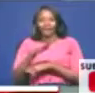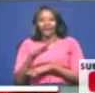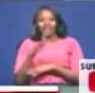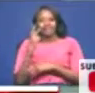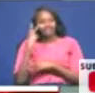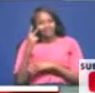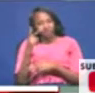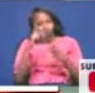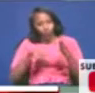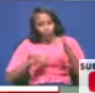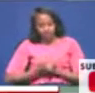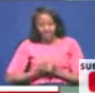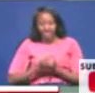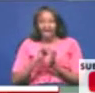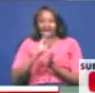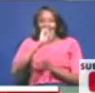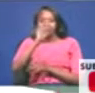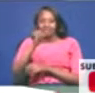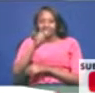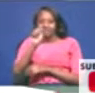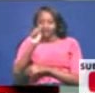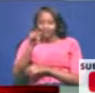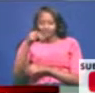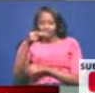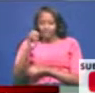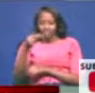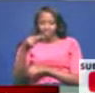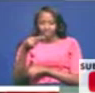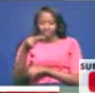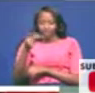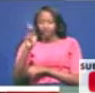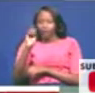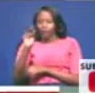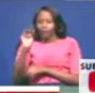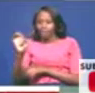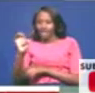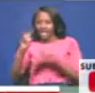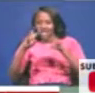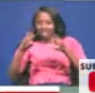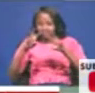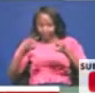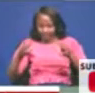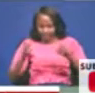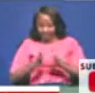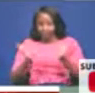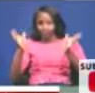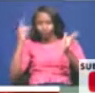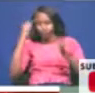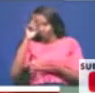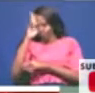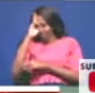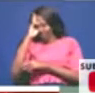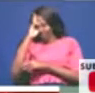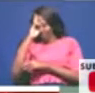item. Japheth Koome is the new Inspector General of Police. Speaking after unveiling his cabinet, President William Ruto said immediate